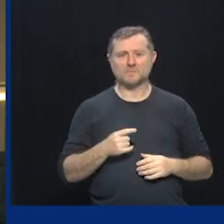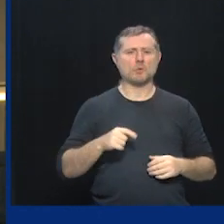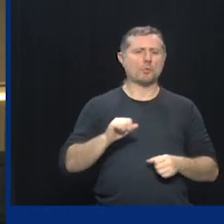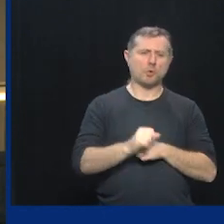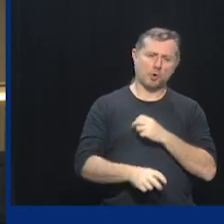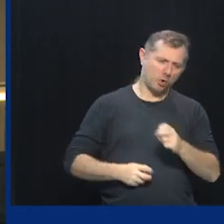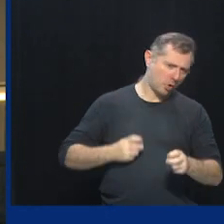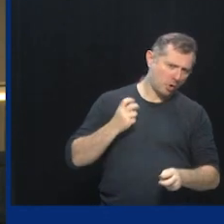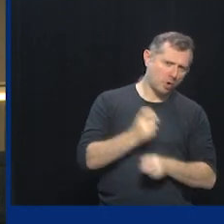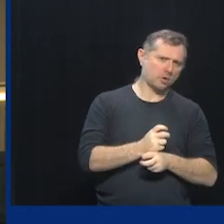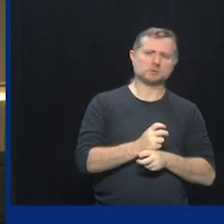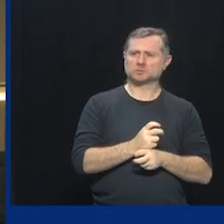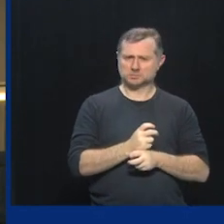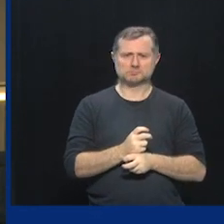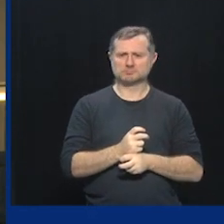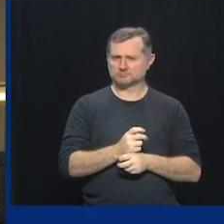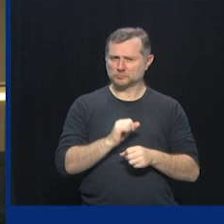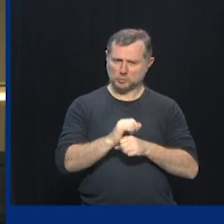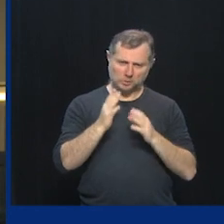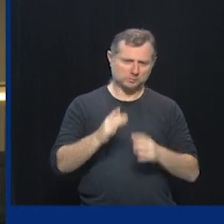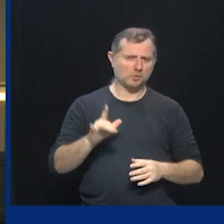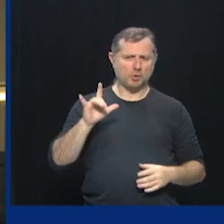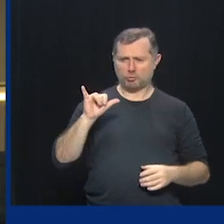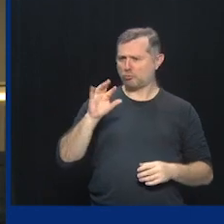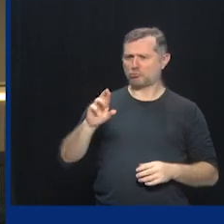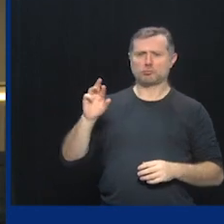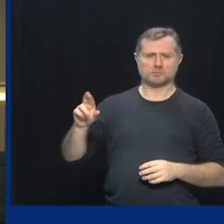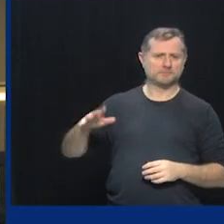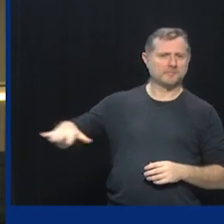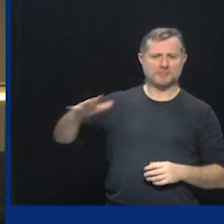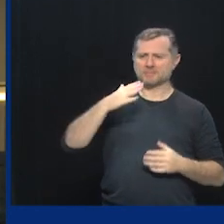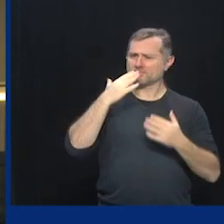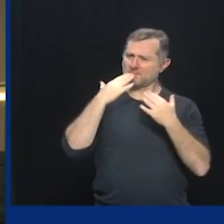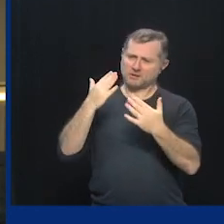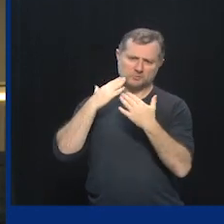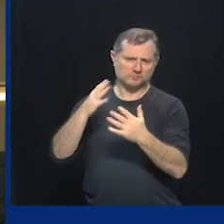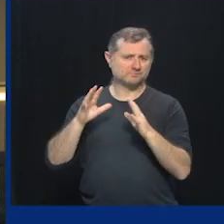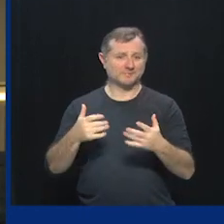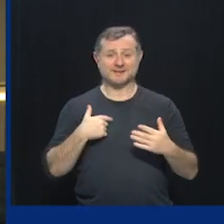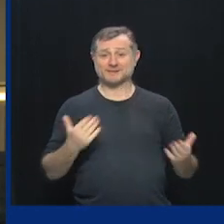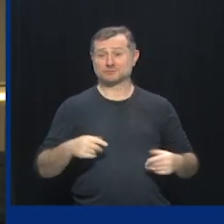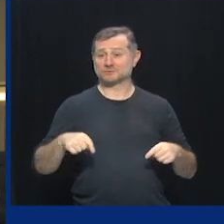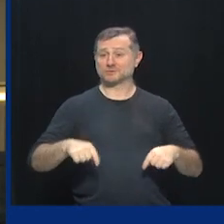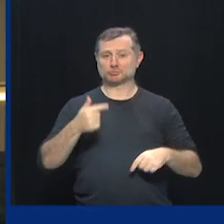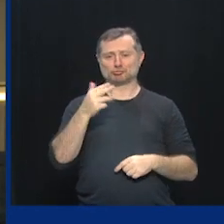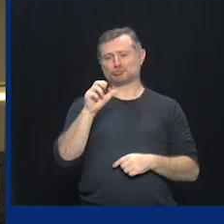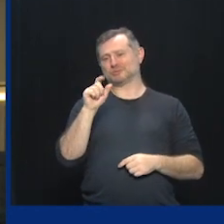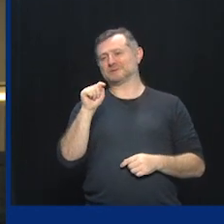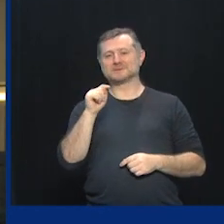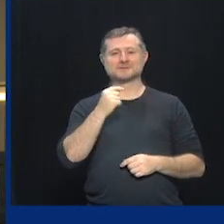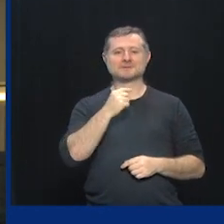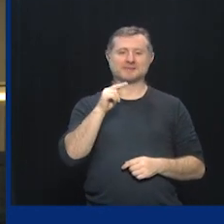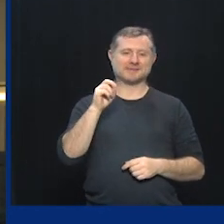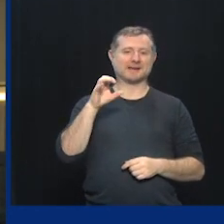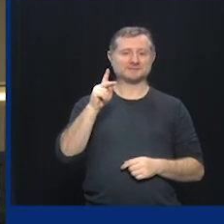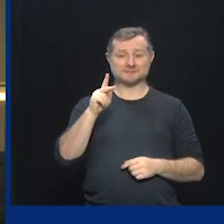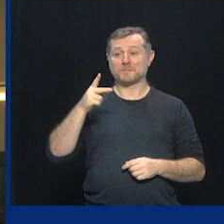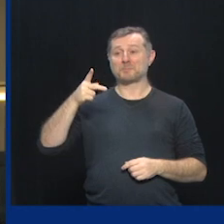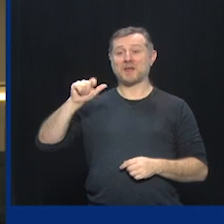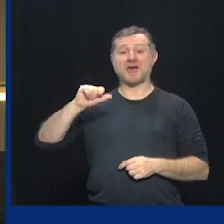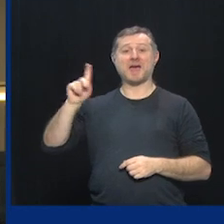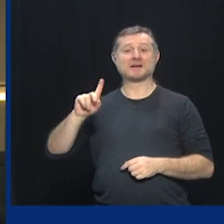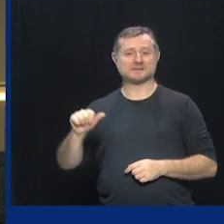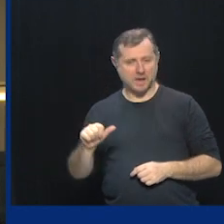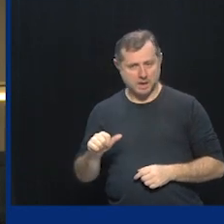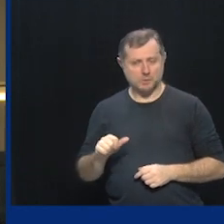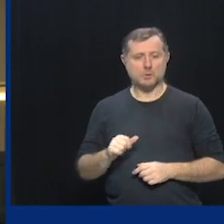of the workers of the Long Island Railroad, and we are very thankful for that. Here in Great Neck Plaza, we had a tough time. Luckily,